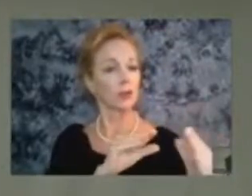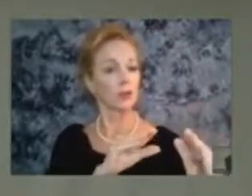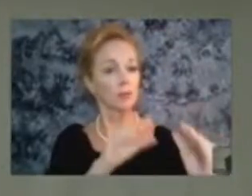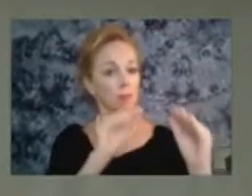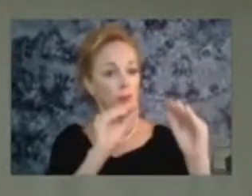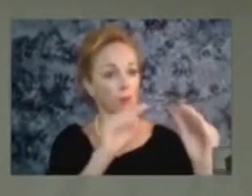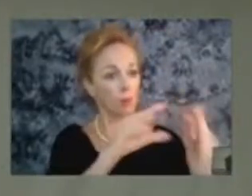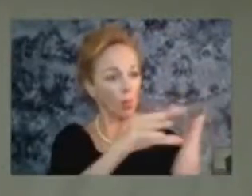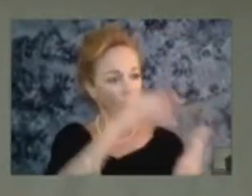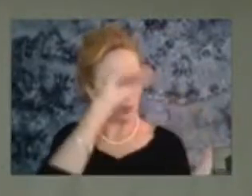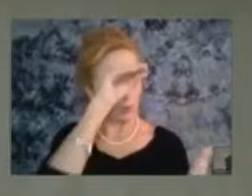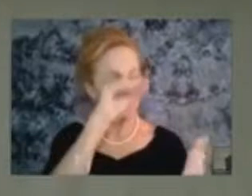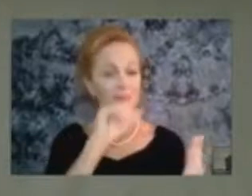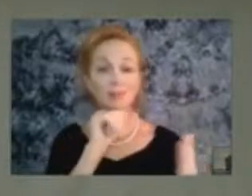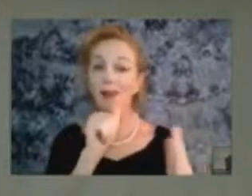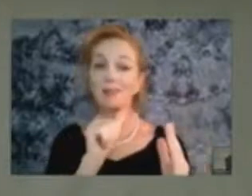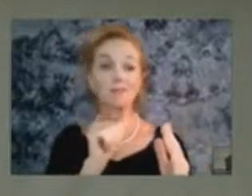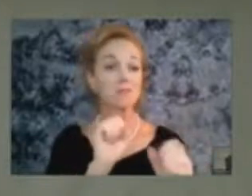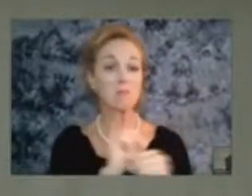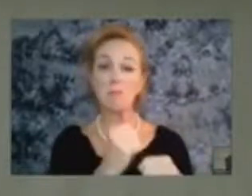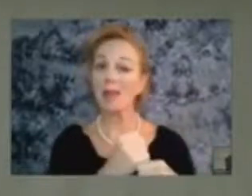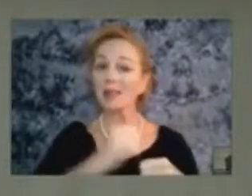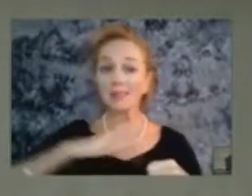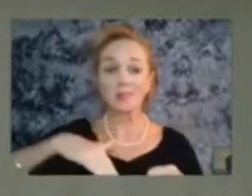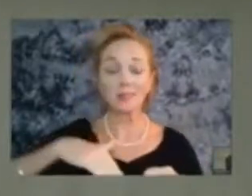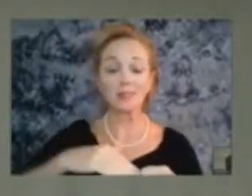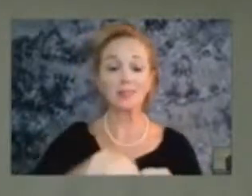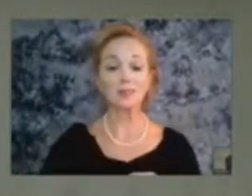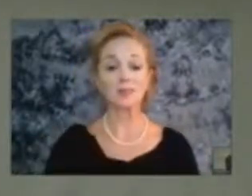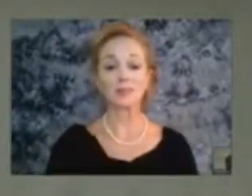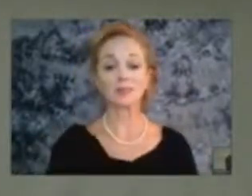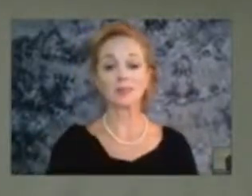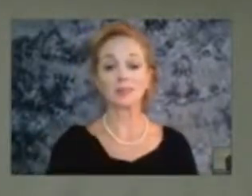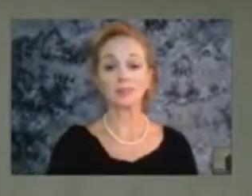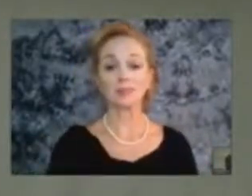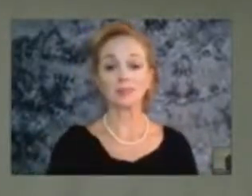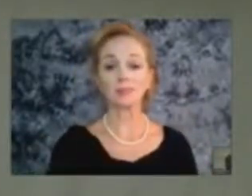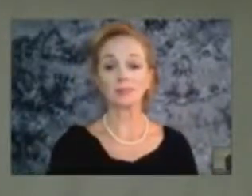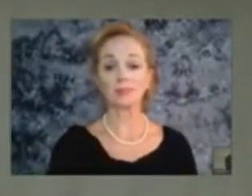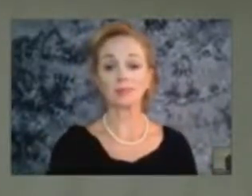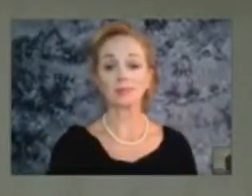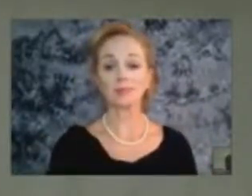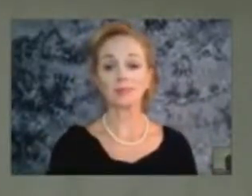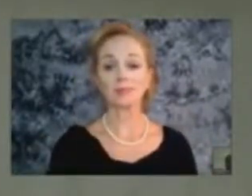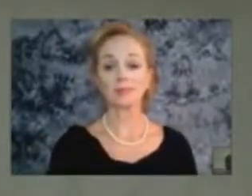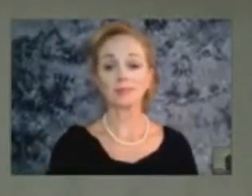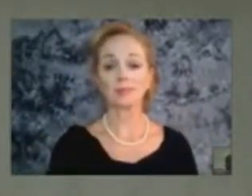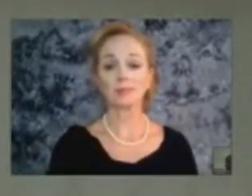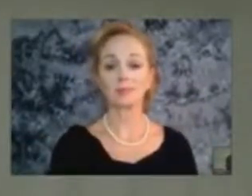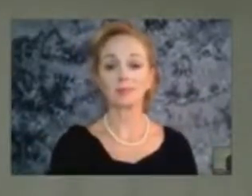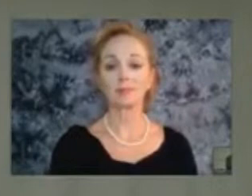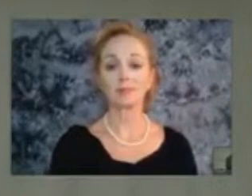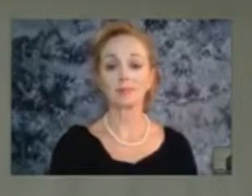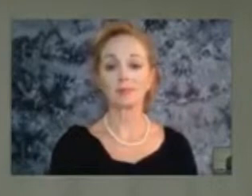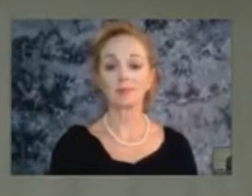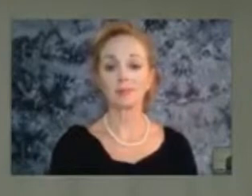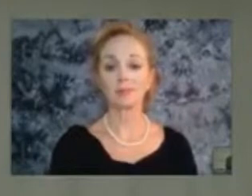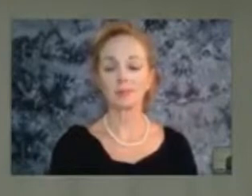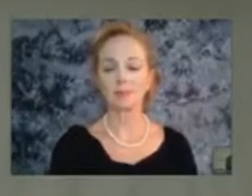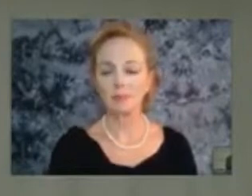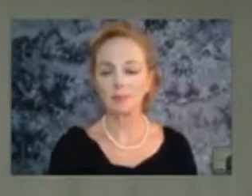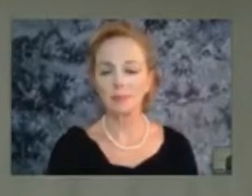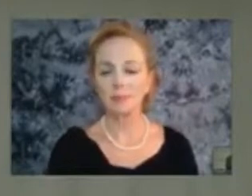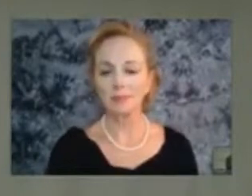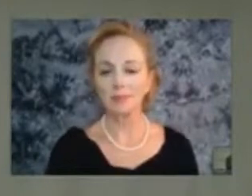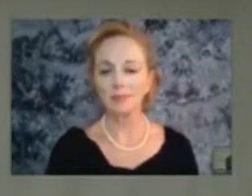hasn't been made. And so I look at this and I think to myself, why aren't we putting these kids